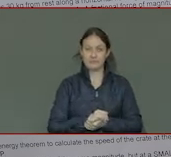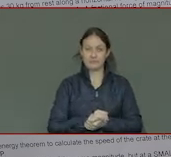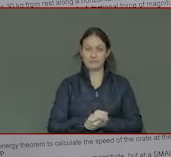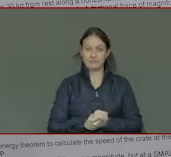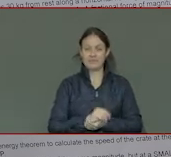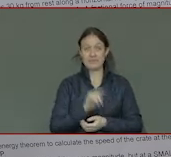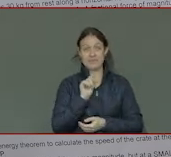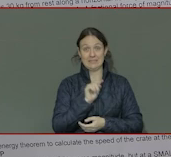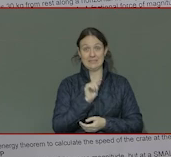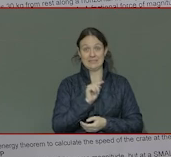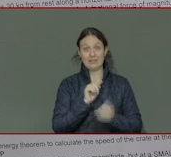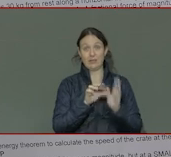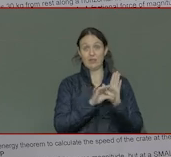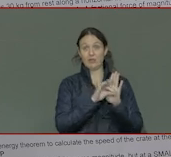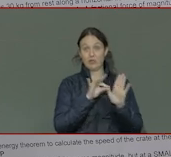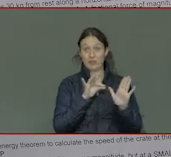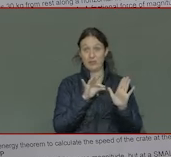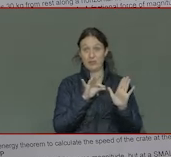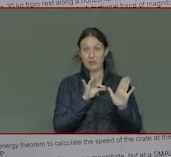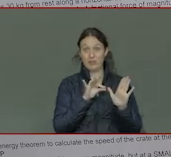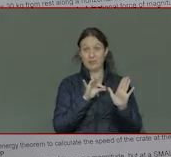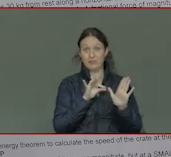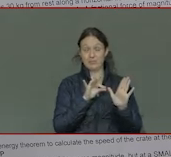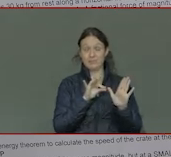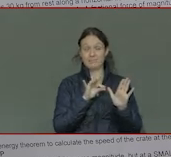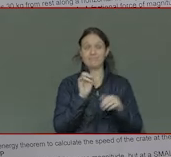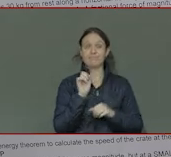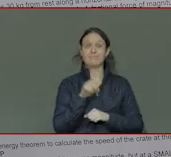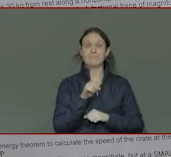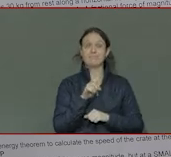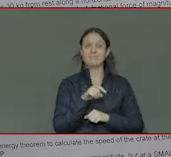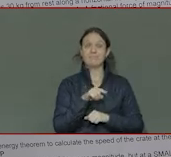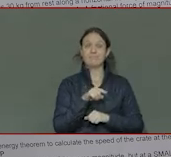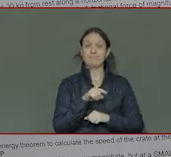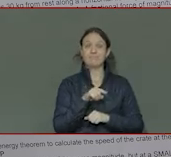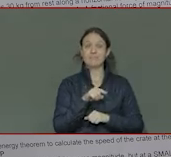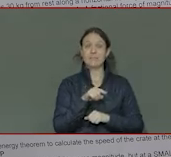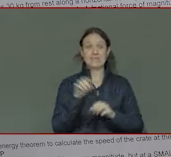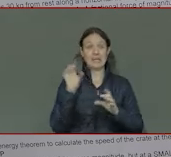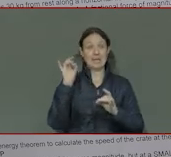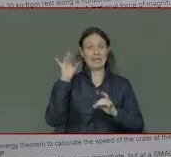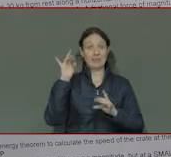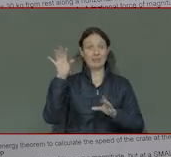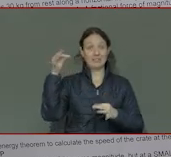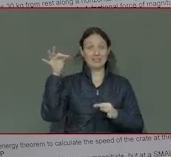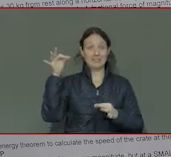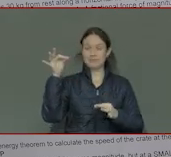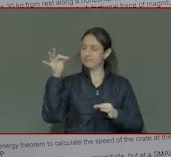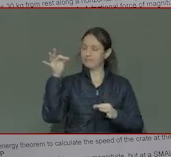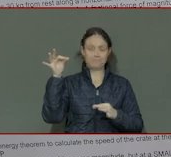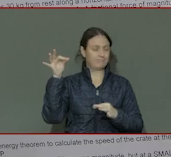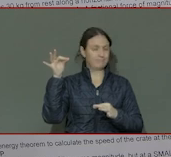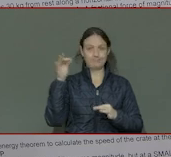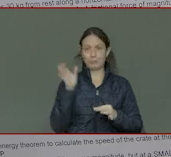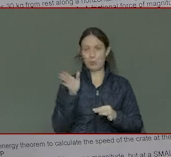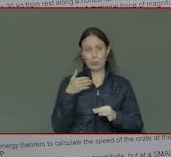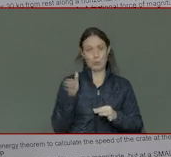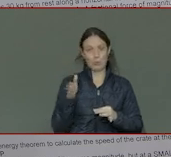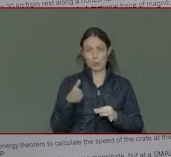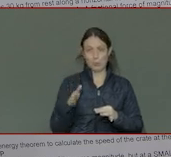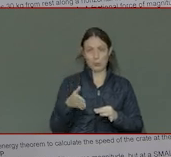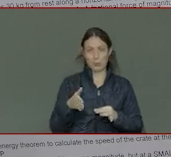That formula that I'm going to write down is now, it's not on your information sheet. So we're going to